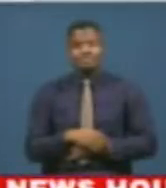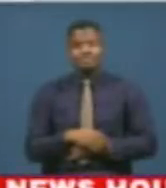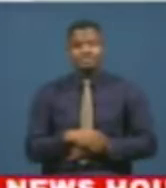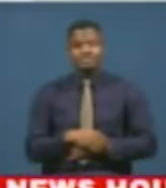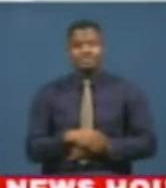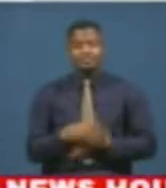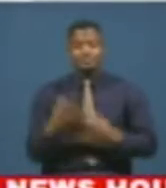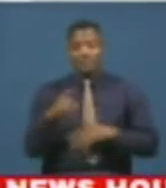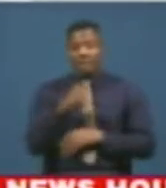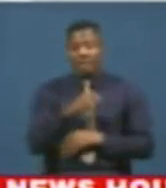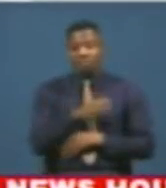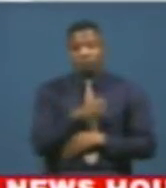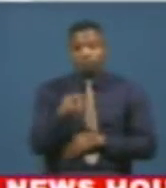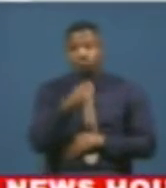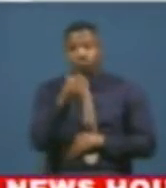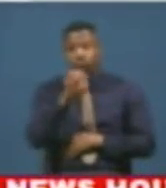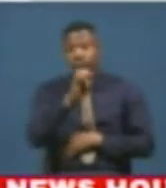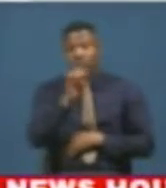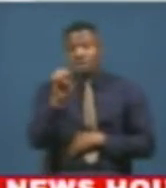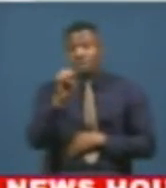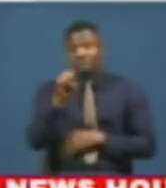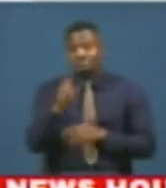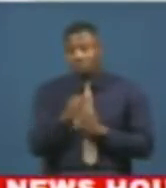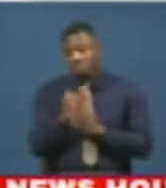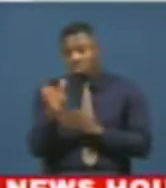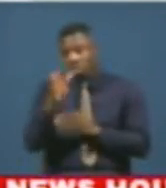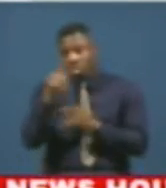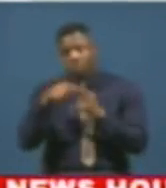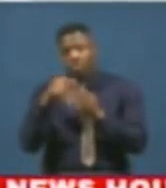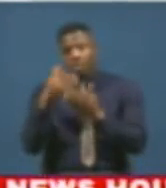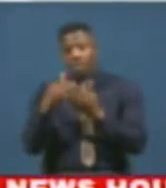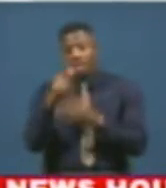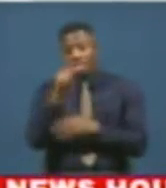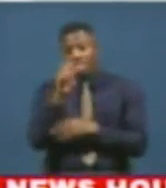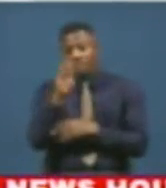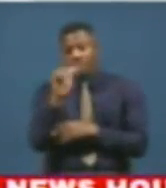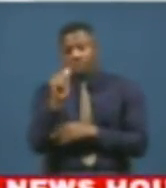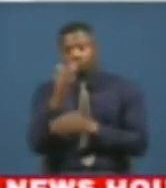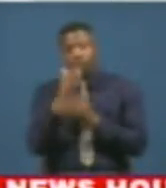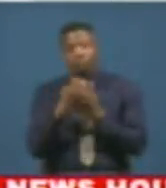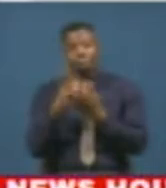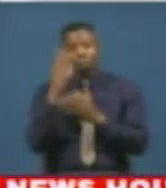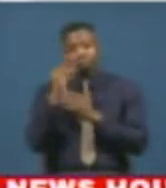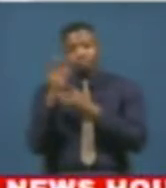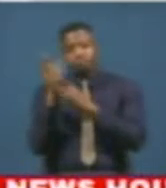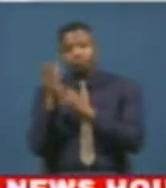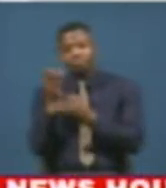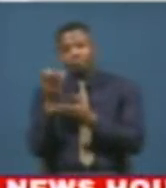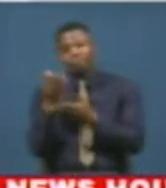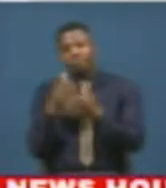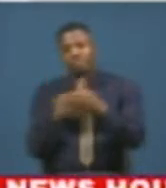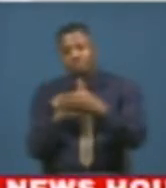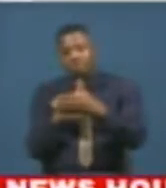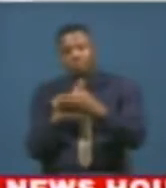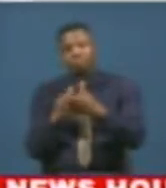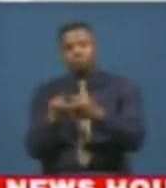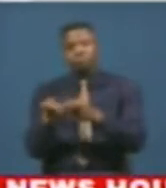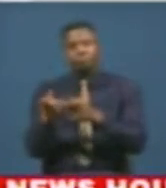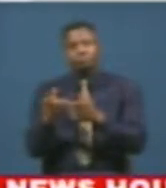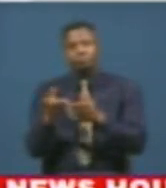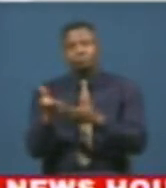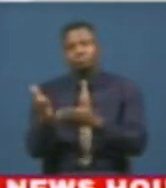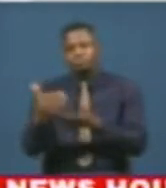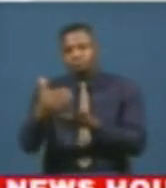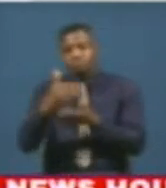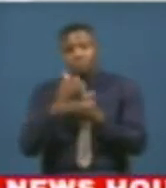We're traveling along our eastern coastline to Tema, where some residents and business operators, including fishmongers, say they